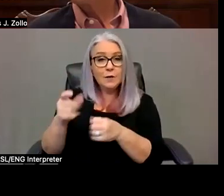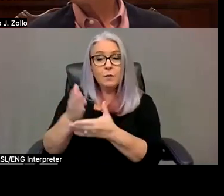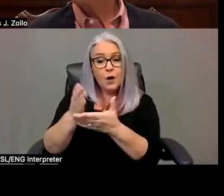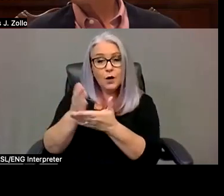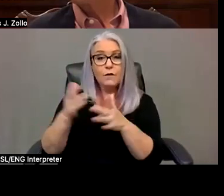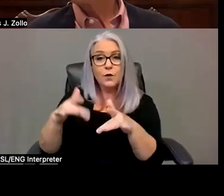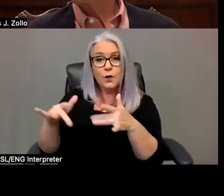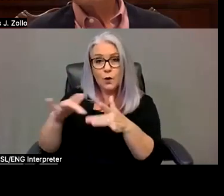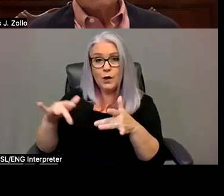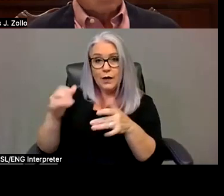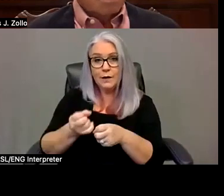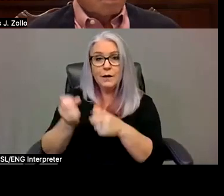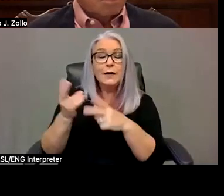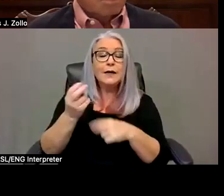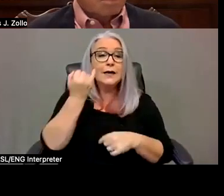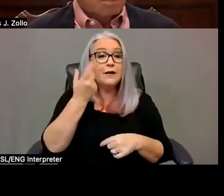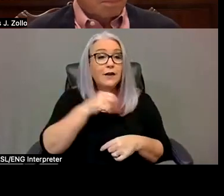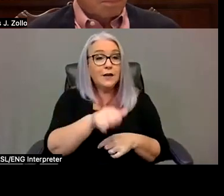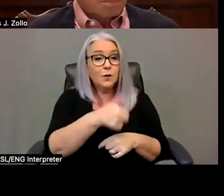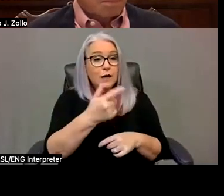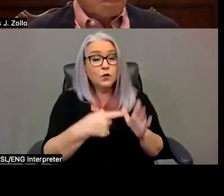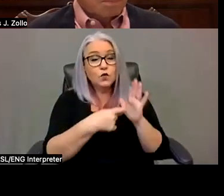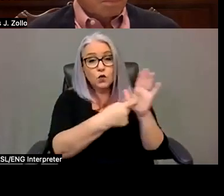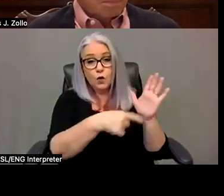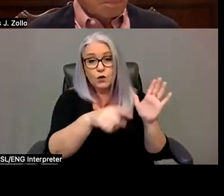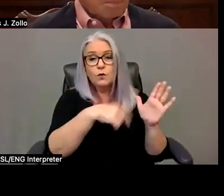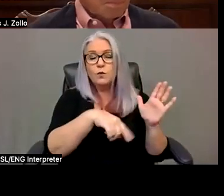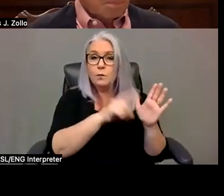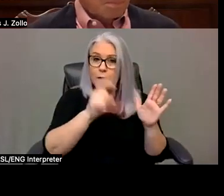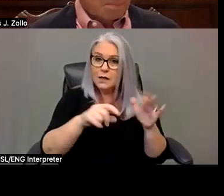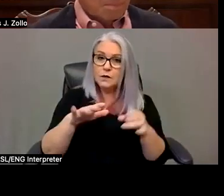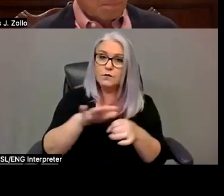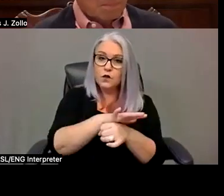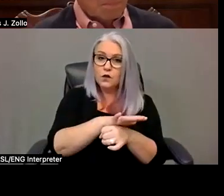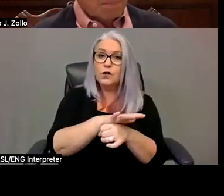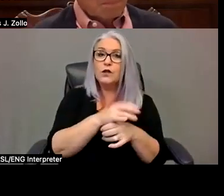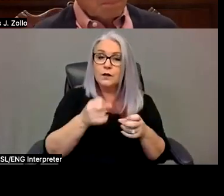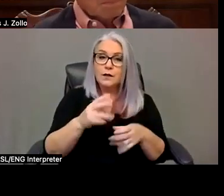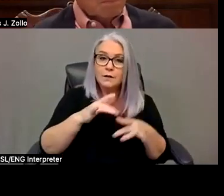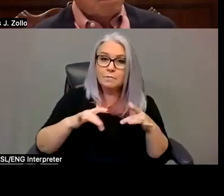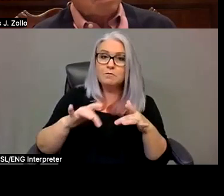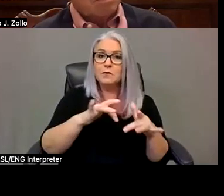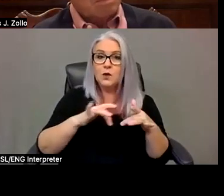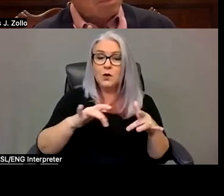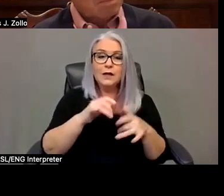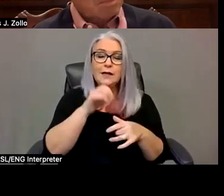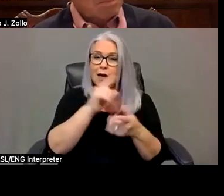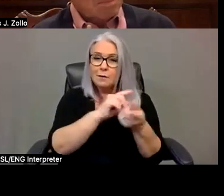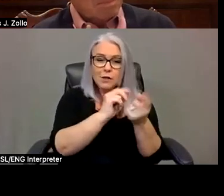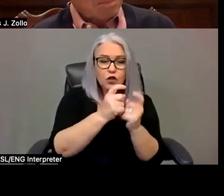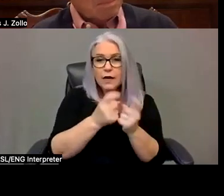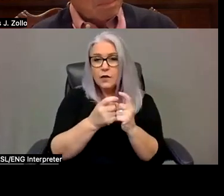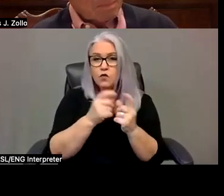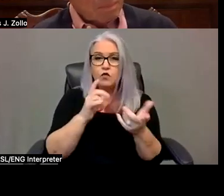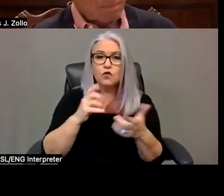broadcasts or streams it must do so in its entirety. This is to ensure that the content of the forum will not be manipulated in any